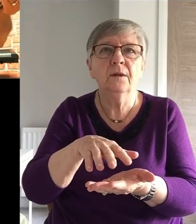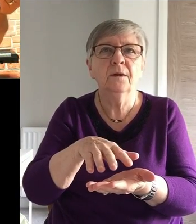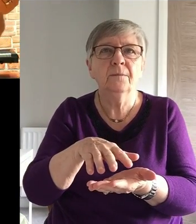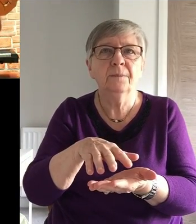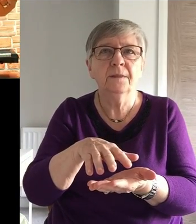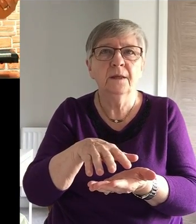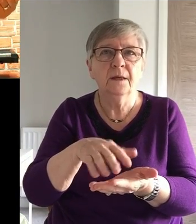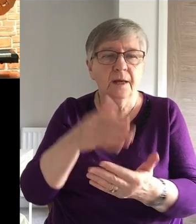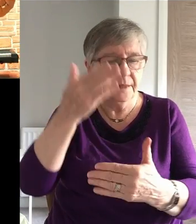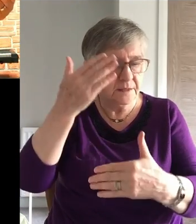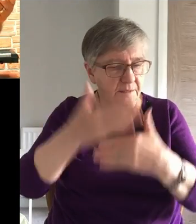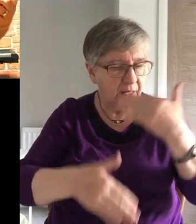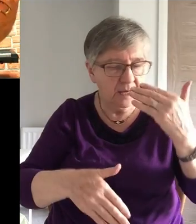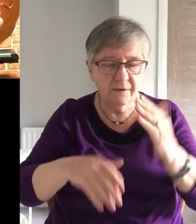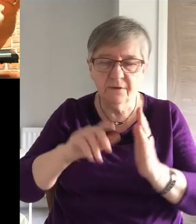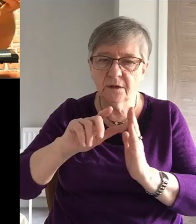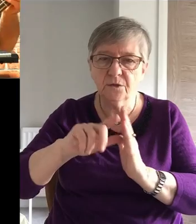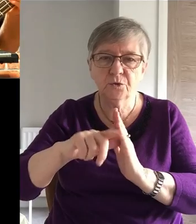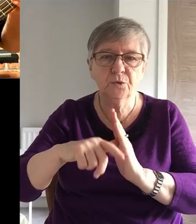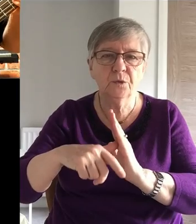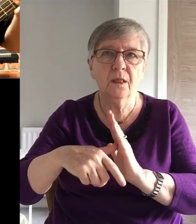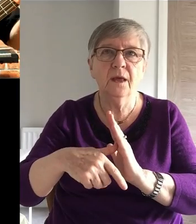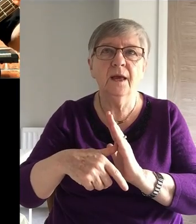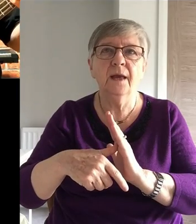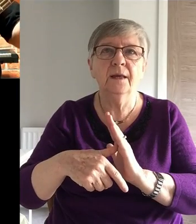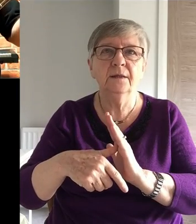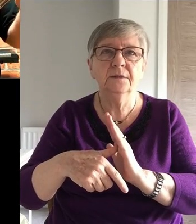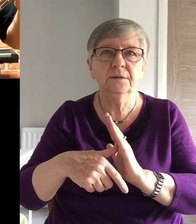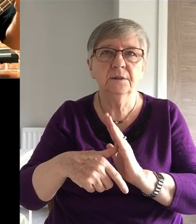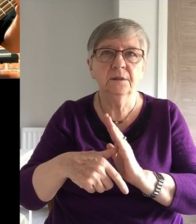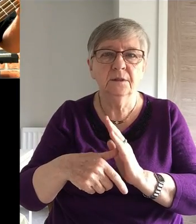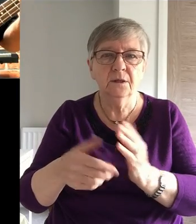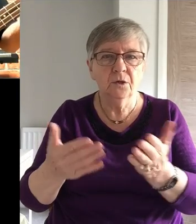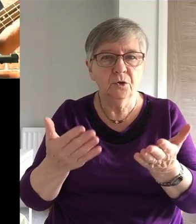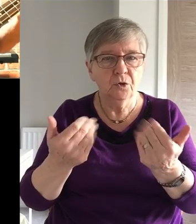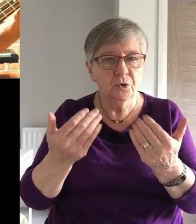full, and it's never too late.